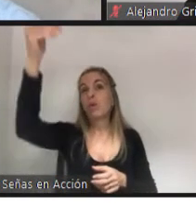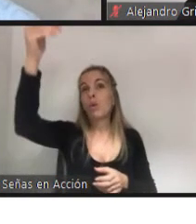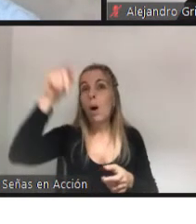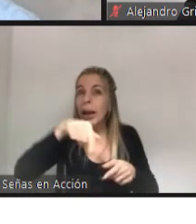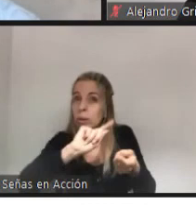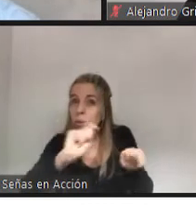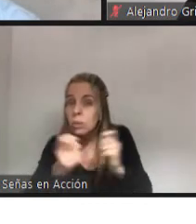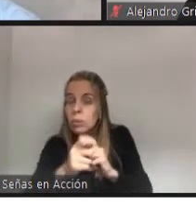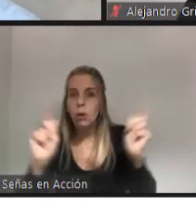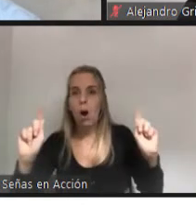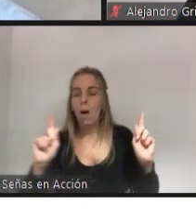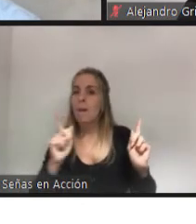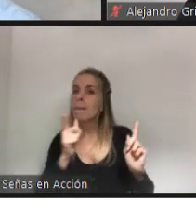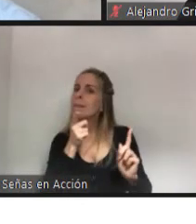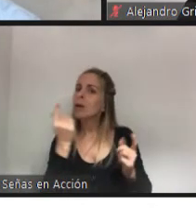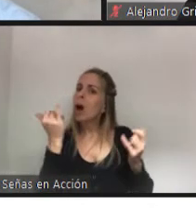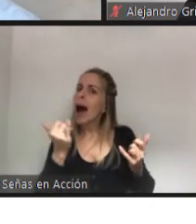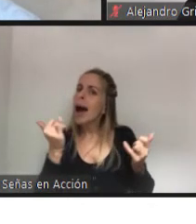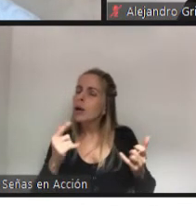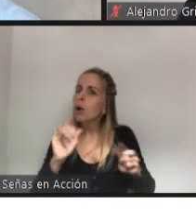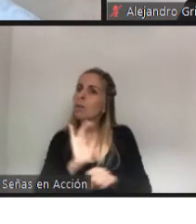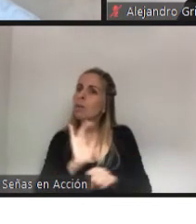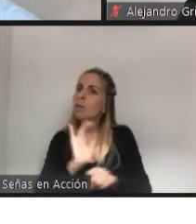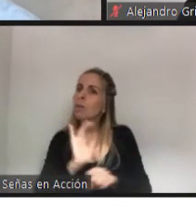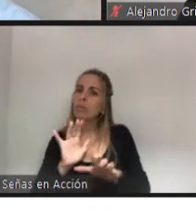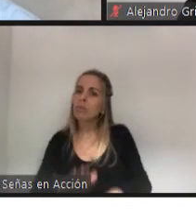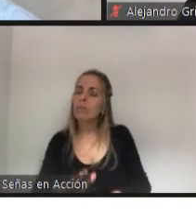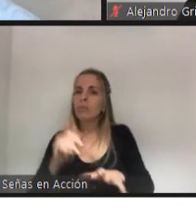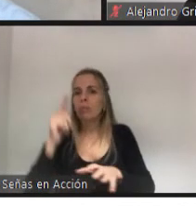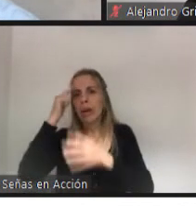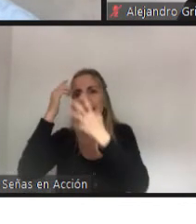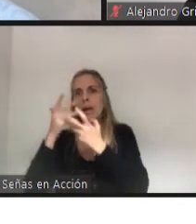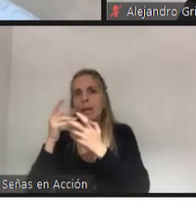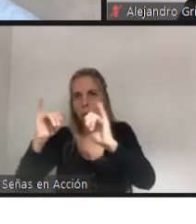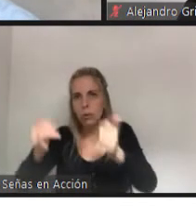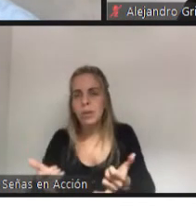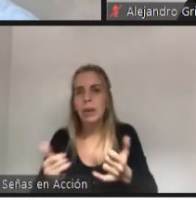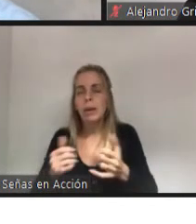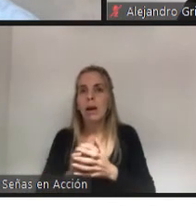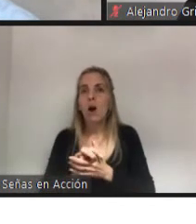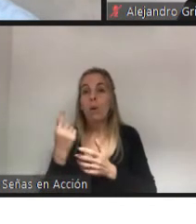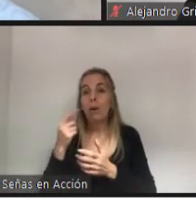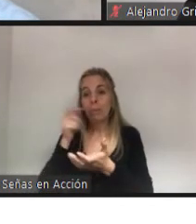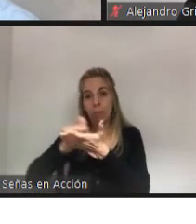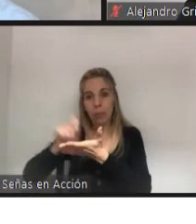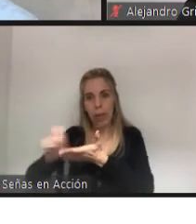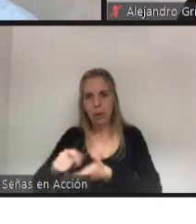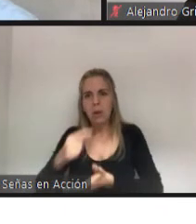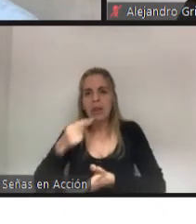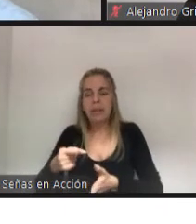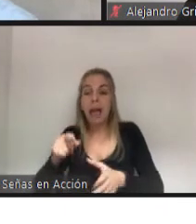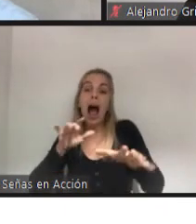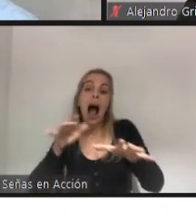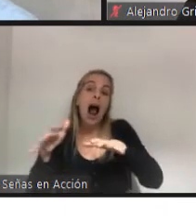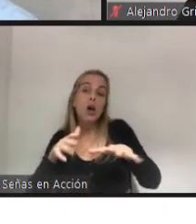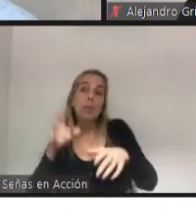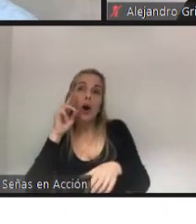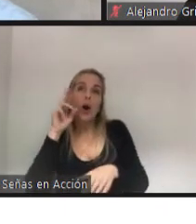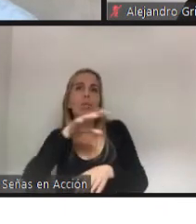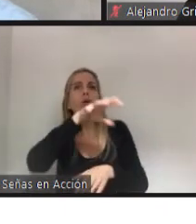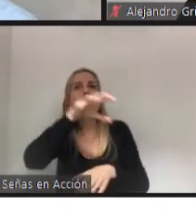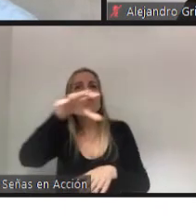change. However, I think that we will have to reflect upon it. The idea by Jean Fernandes when he says, maybe